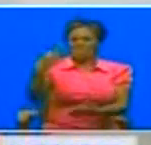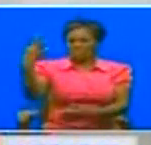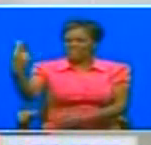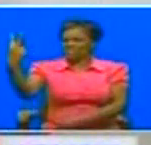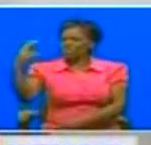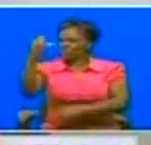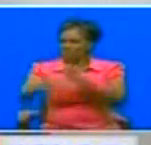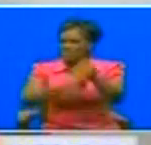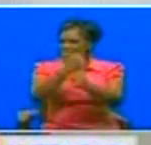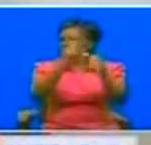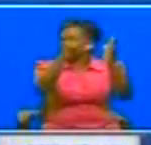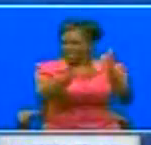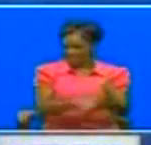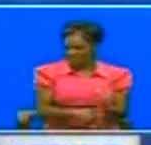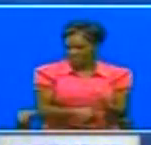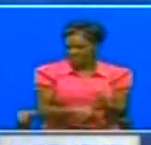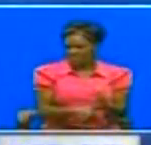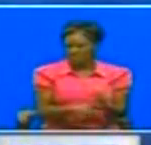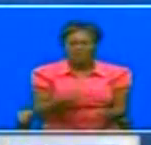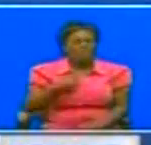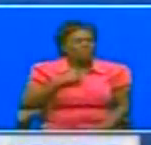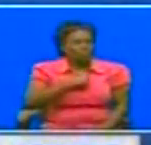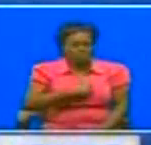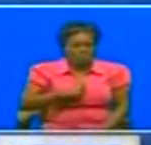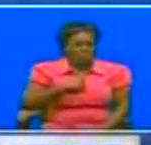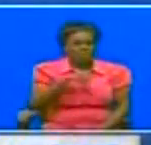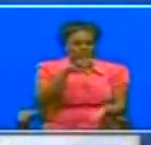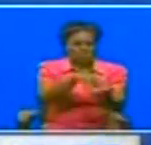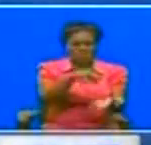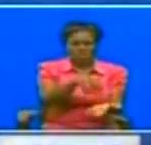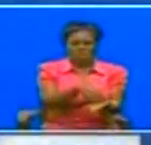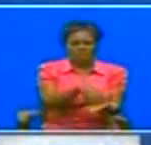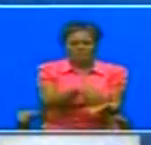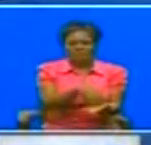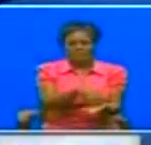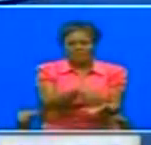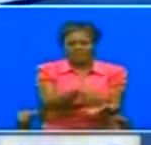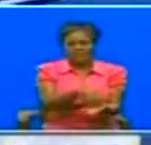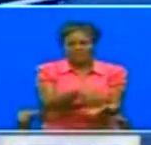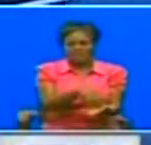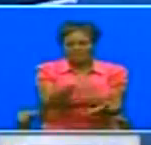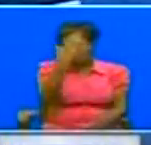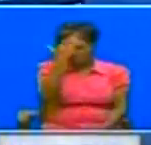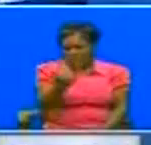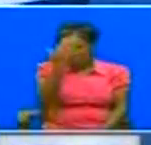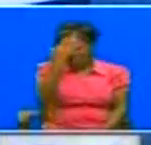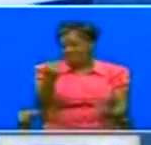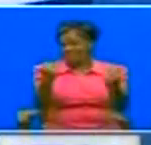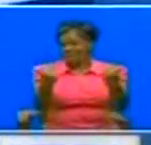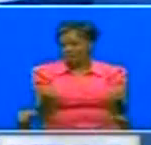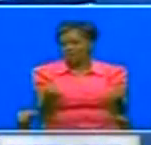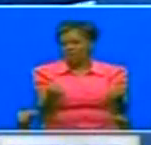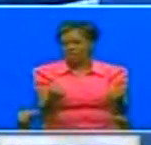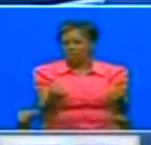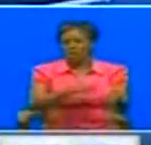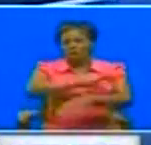years. That's very unfortunate. There's no place for that, but unfortunately these things that is why keep on happening. So difficult. Yeah. So I